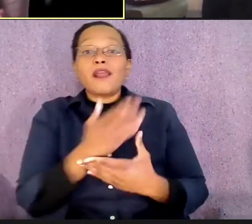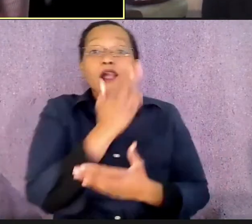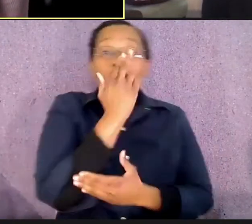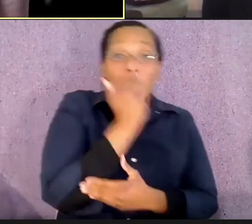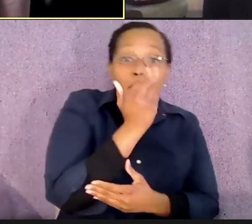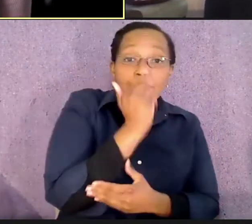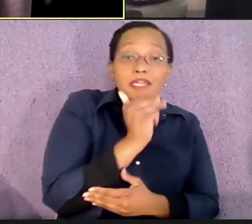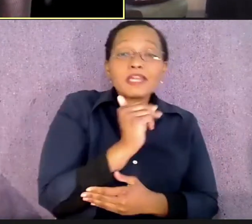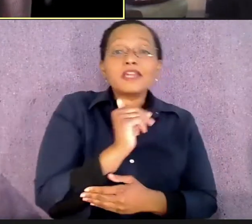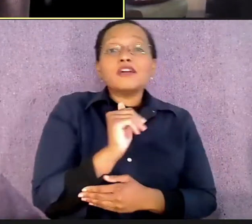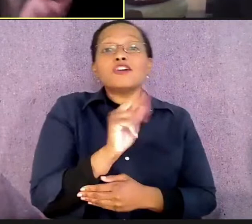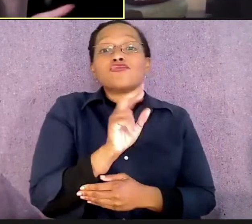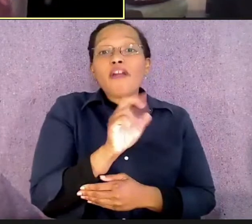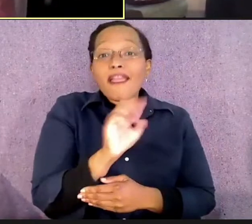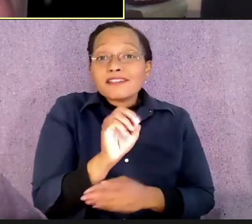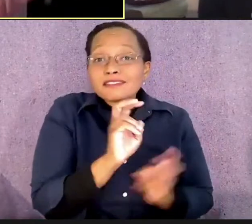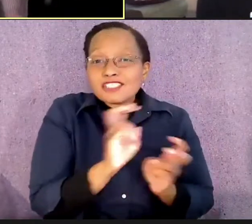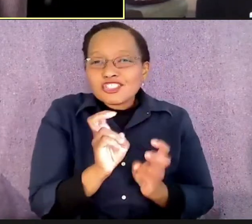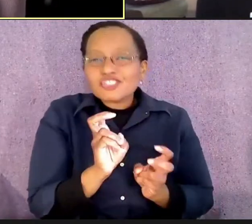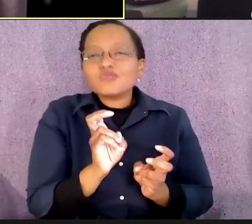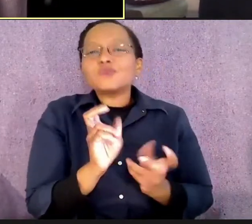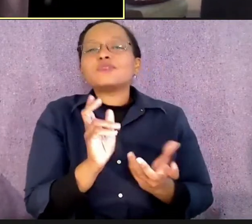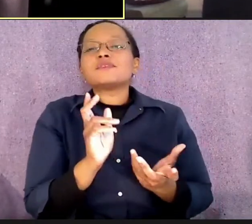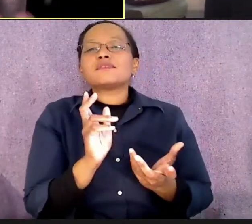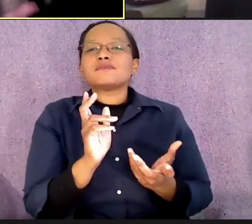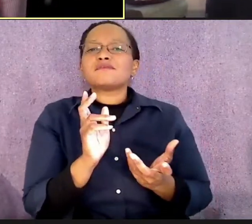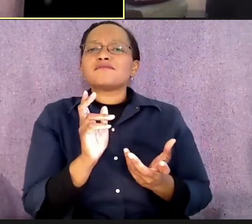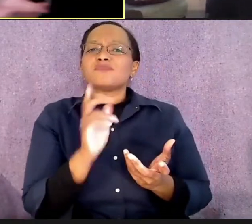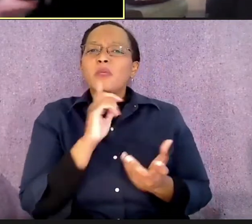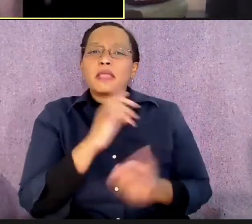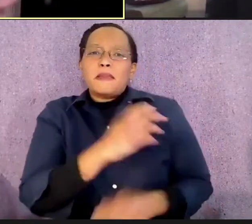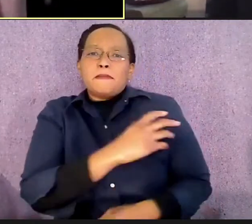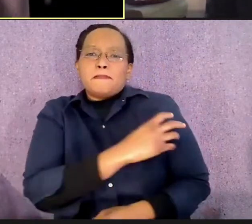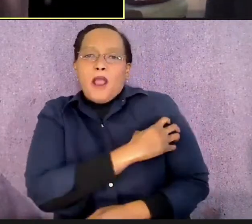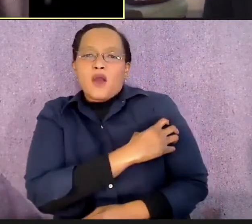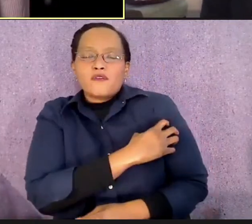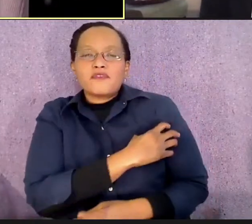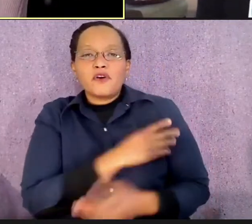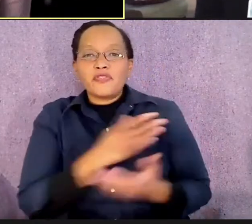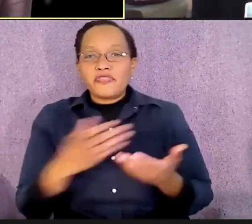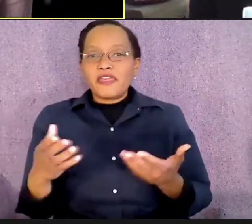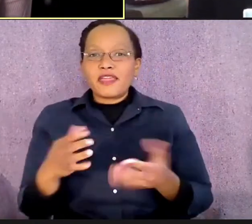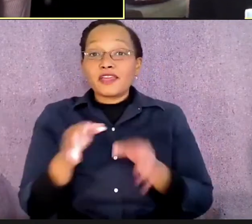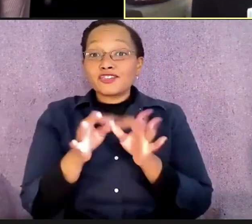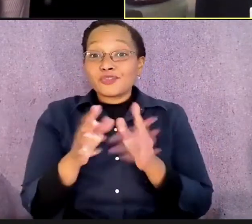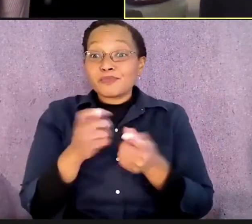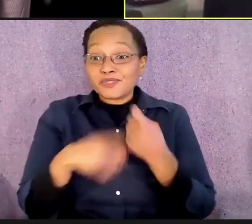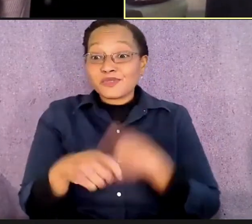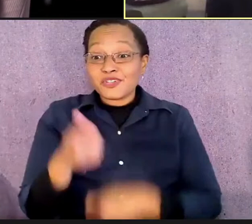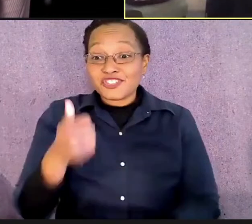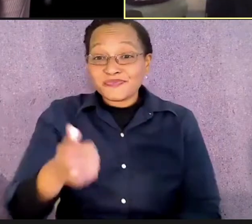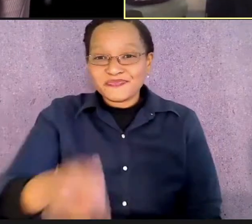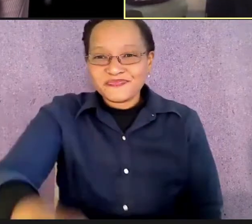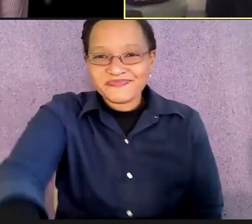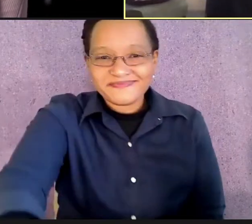race-based issues that you're talking about is such like a powerful tool or a powerful space that you're in? I mean,